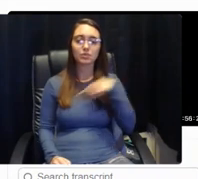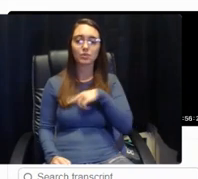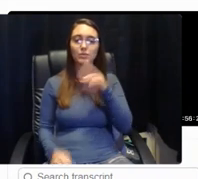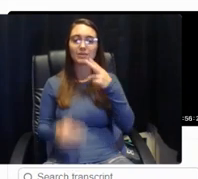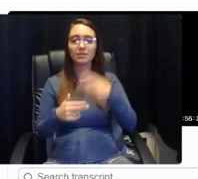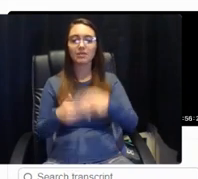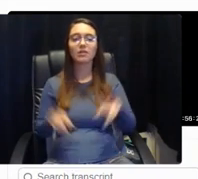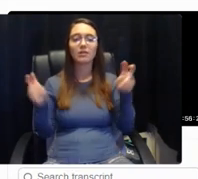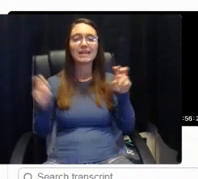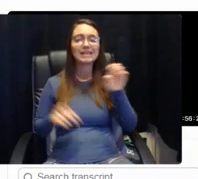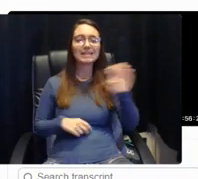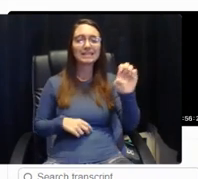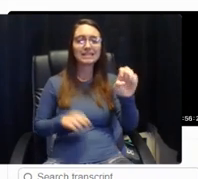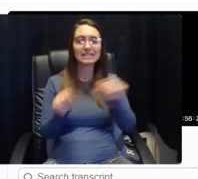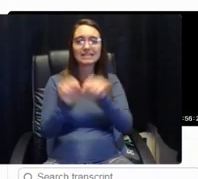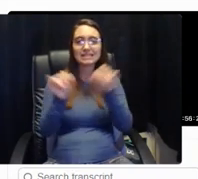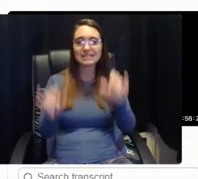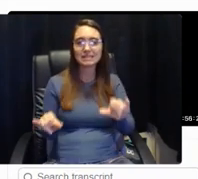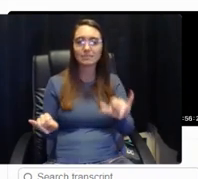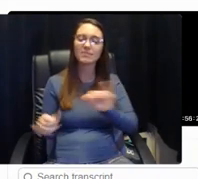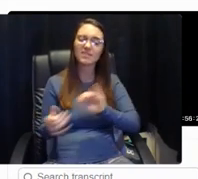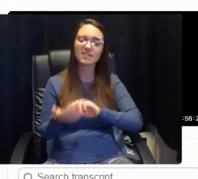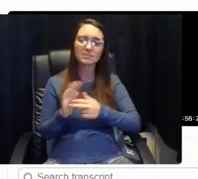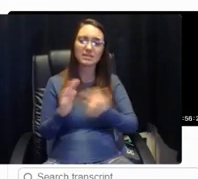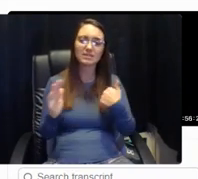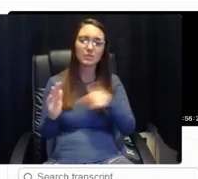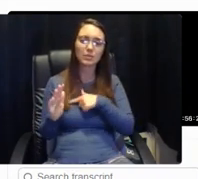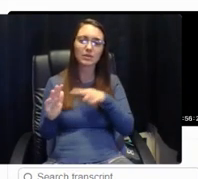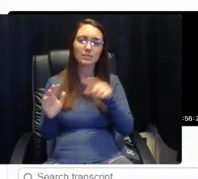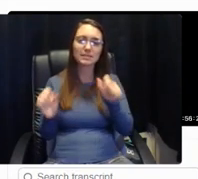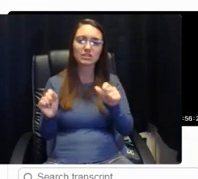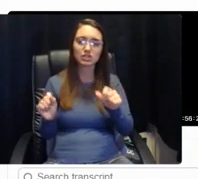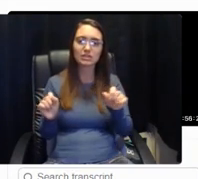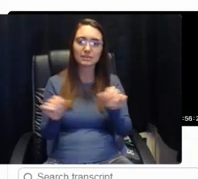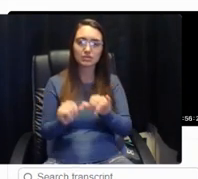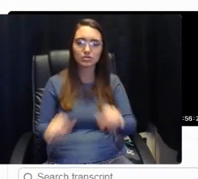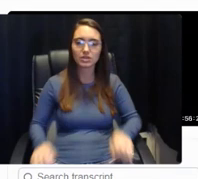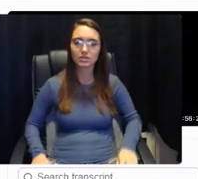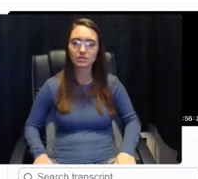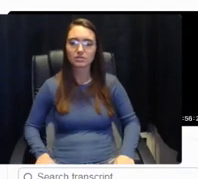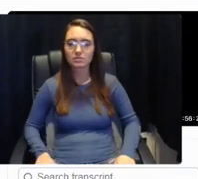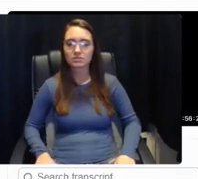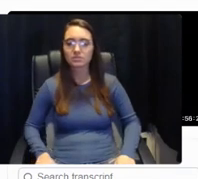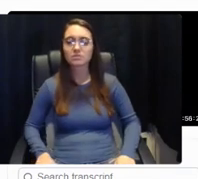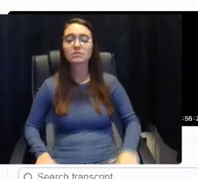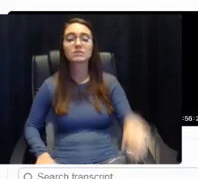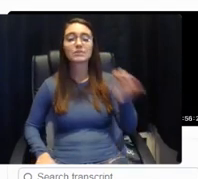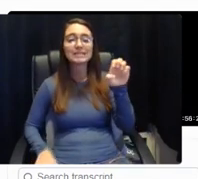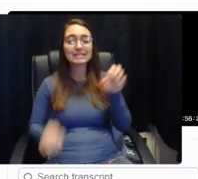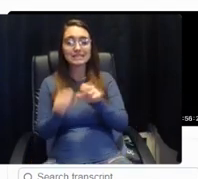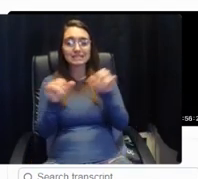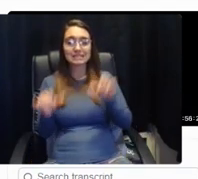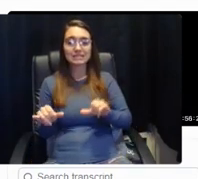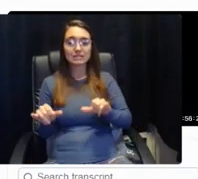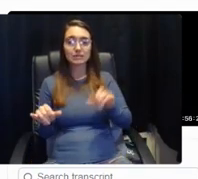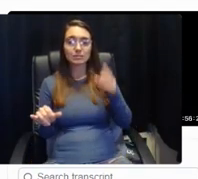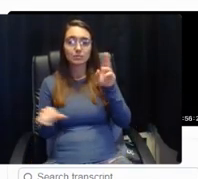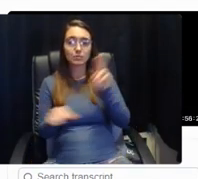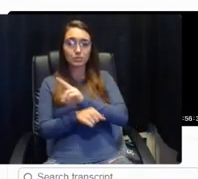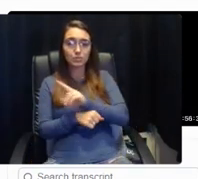This is the potential you measure, okay? Now, the E system is used